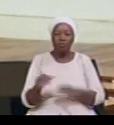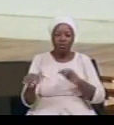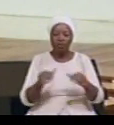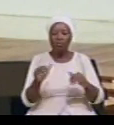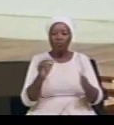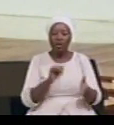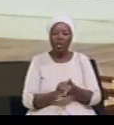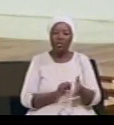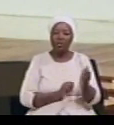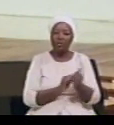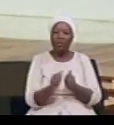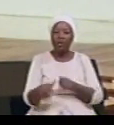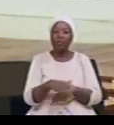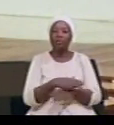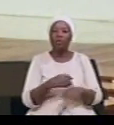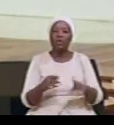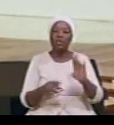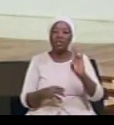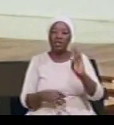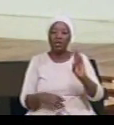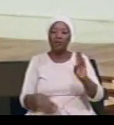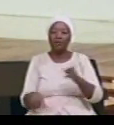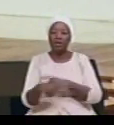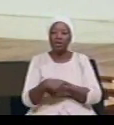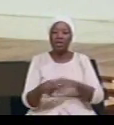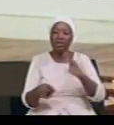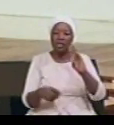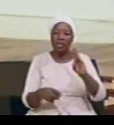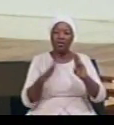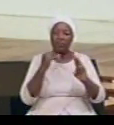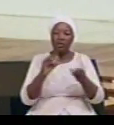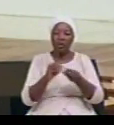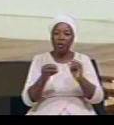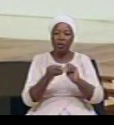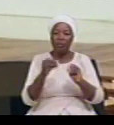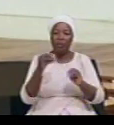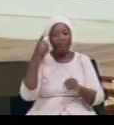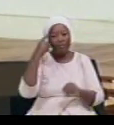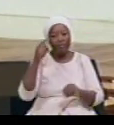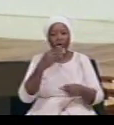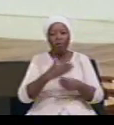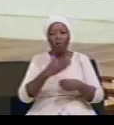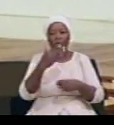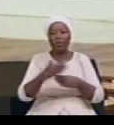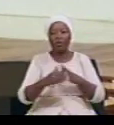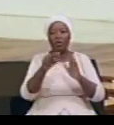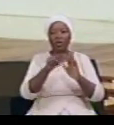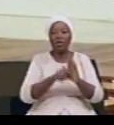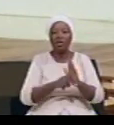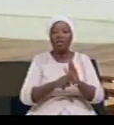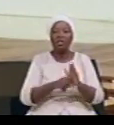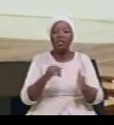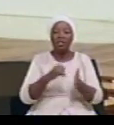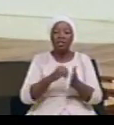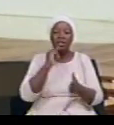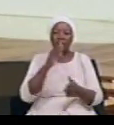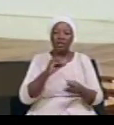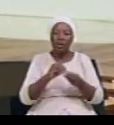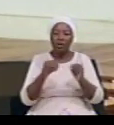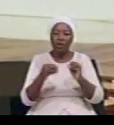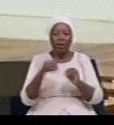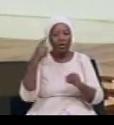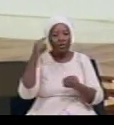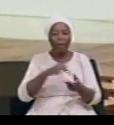7 days. Seven is a number for completeness. It's a number for perfection. Now